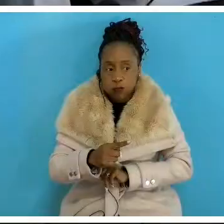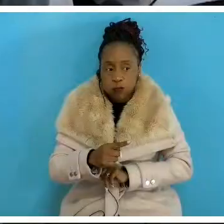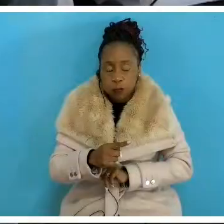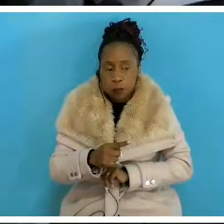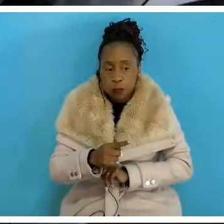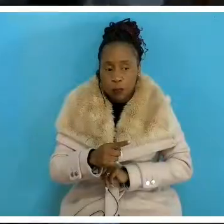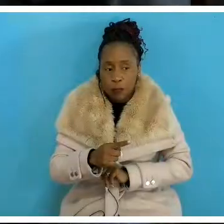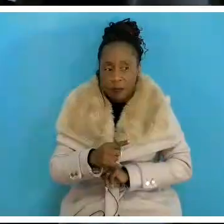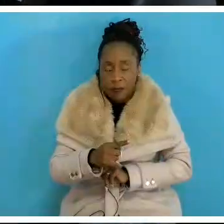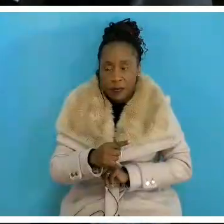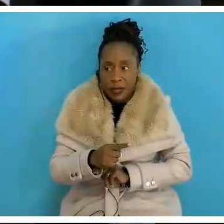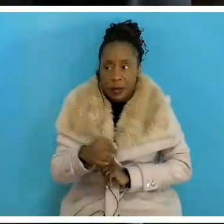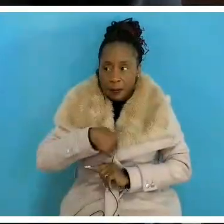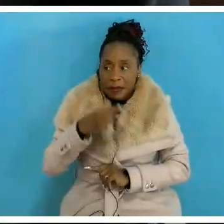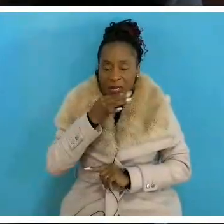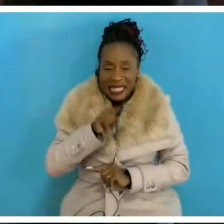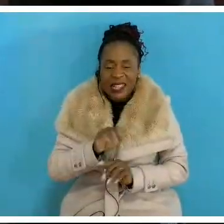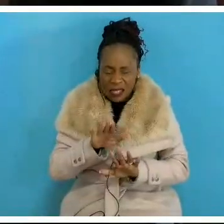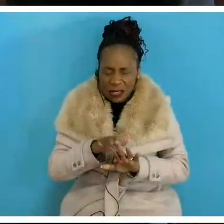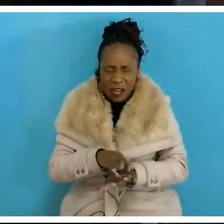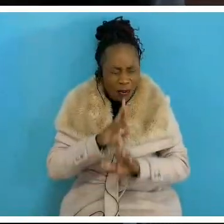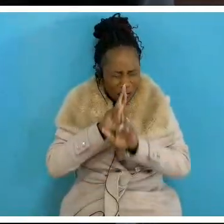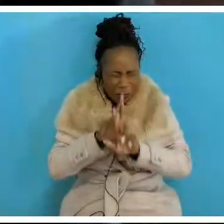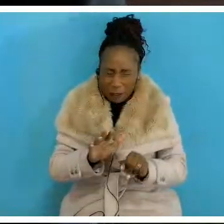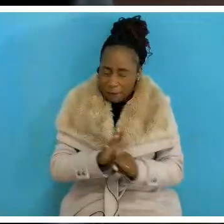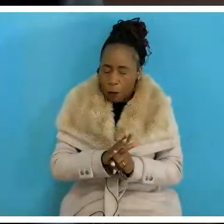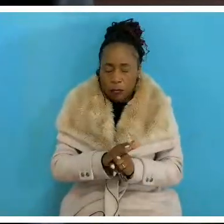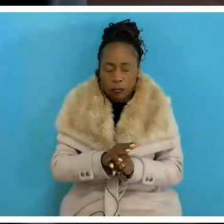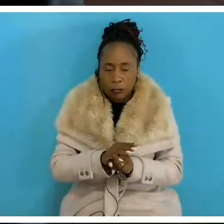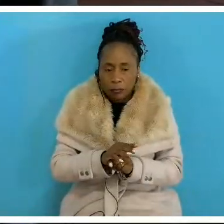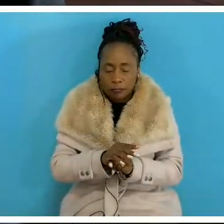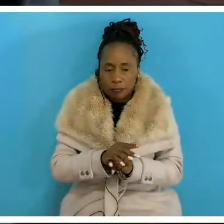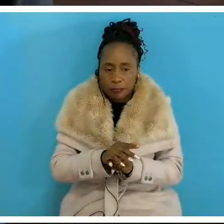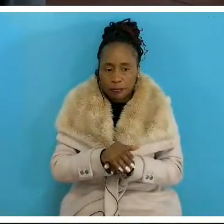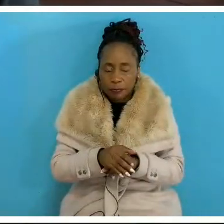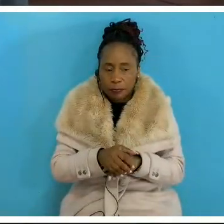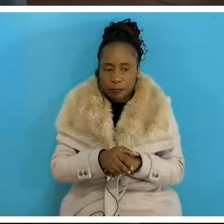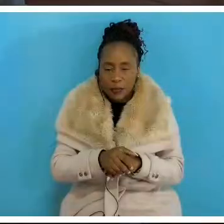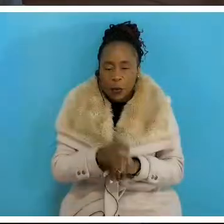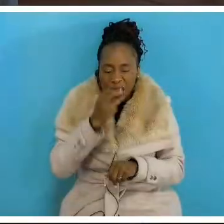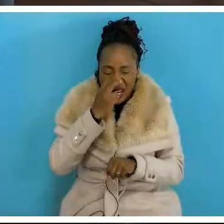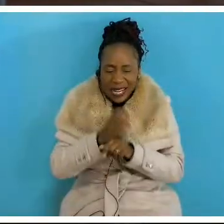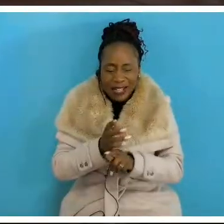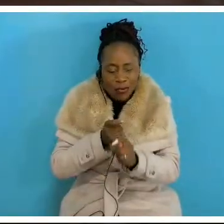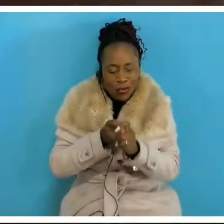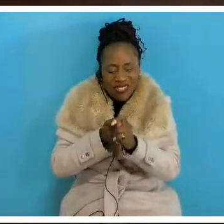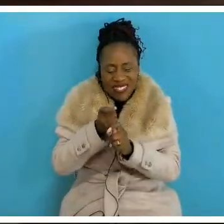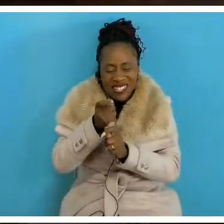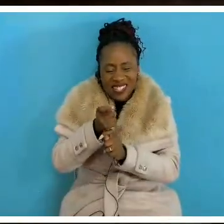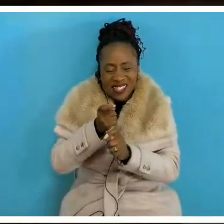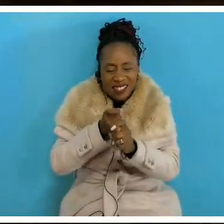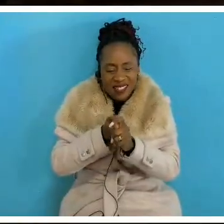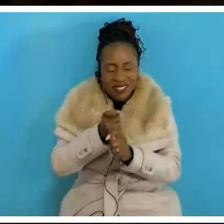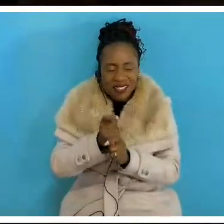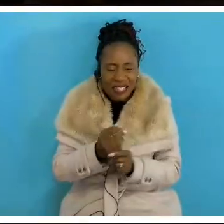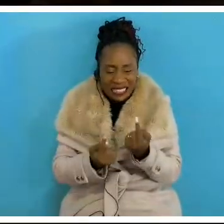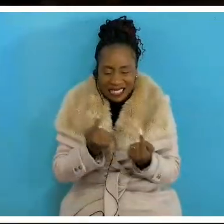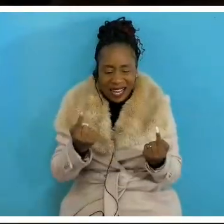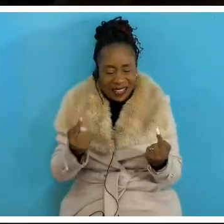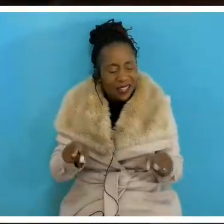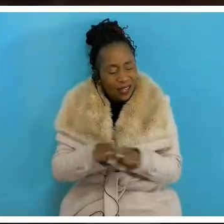And I'm saying this with respect. Let us treat each other as South